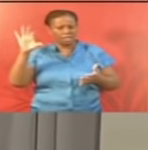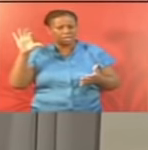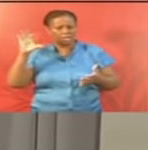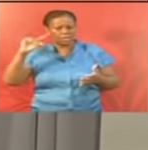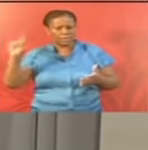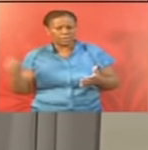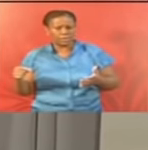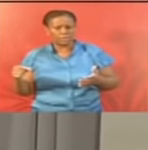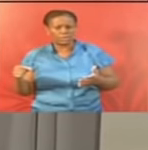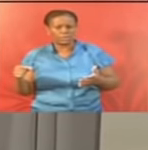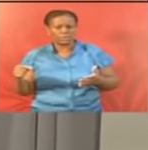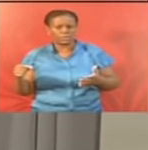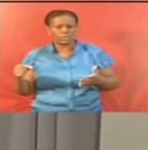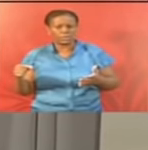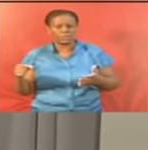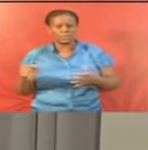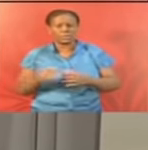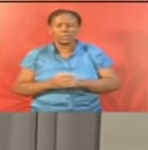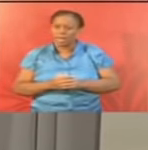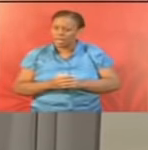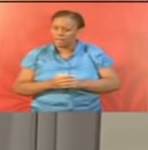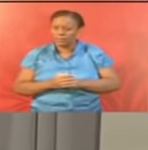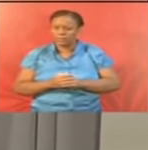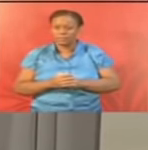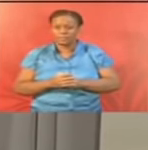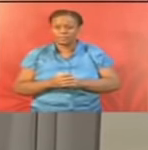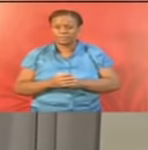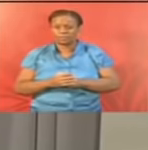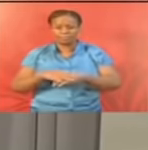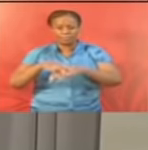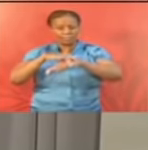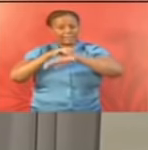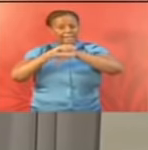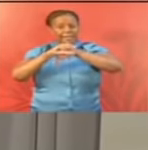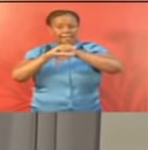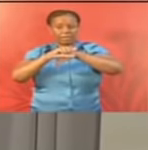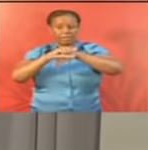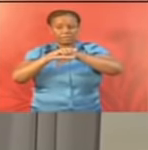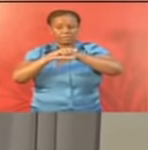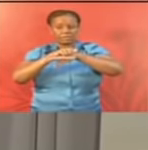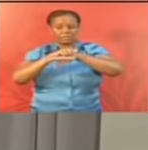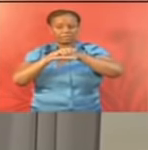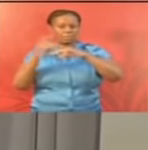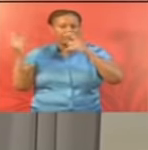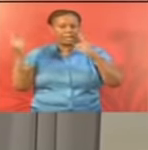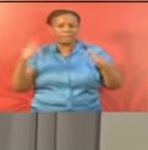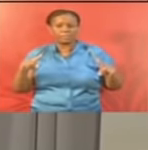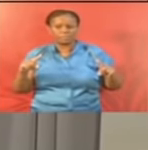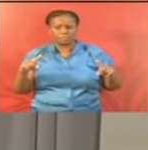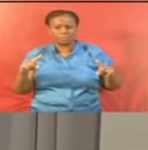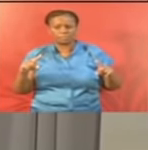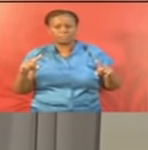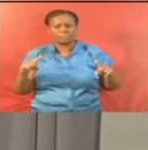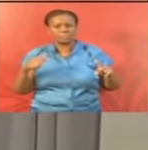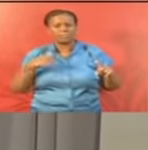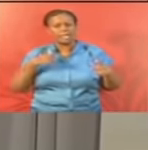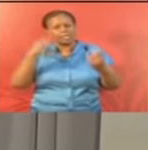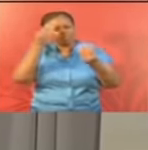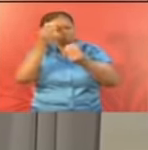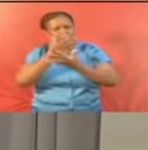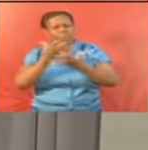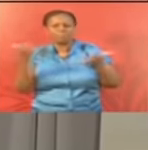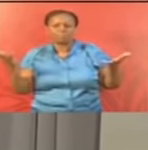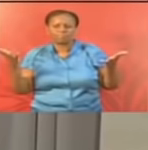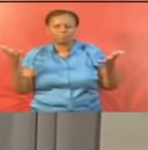There was another incident in England, because I'm telling the country this so you can see what is now driving the